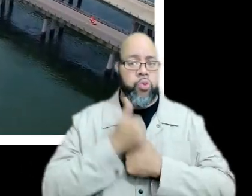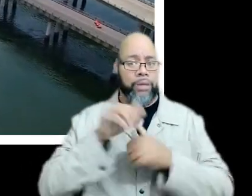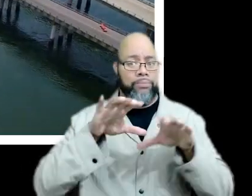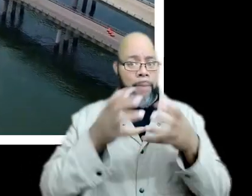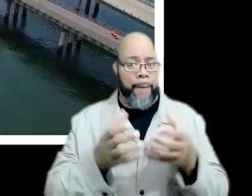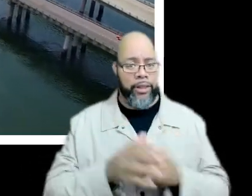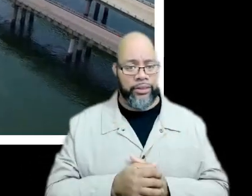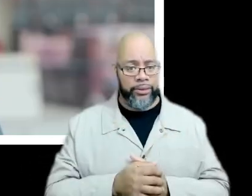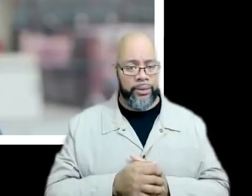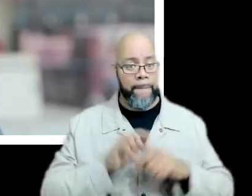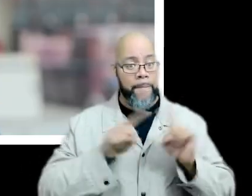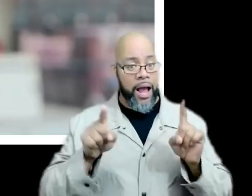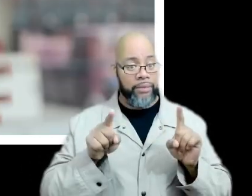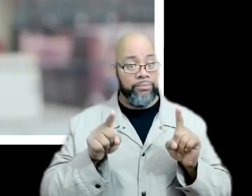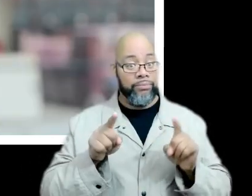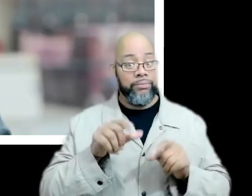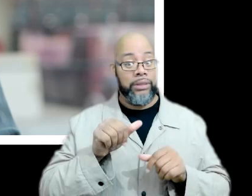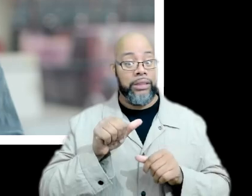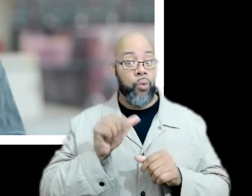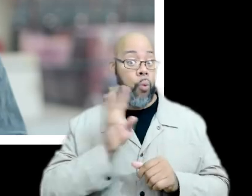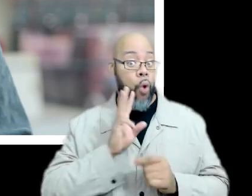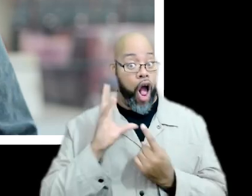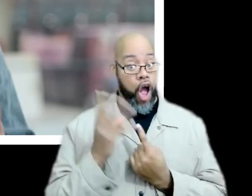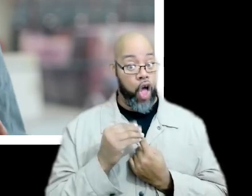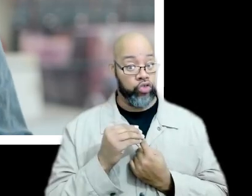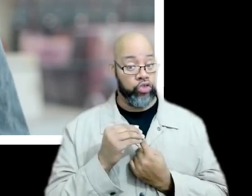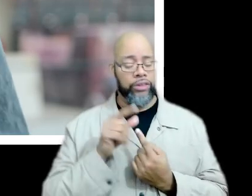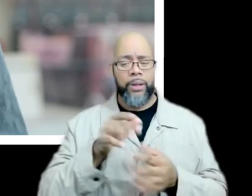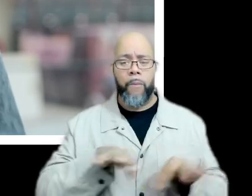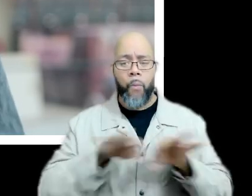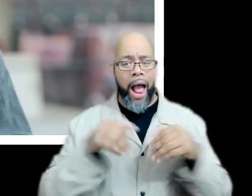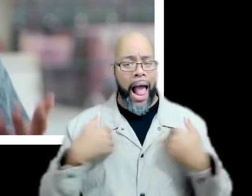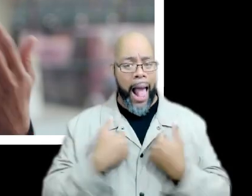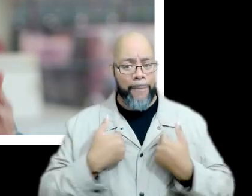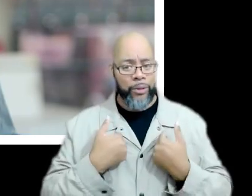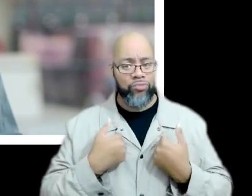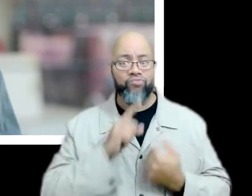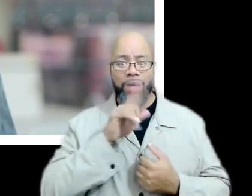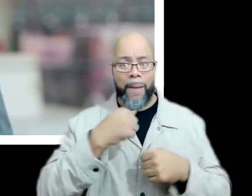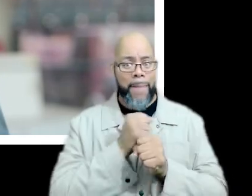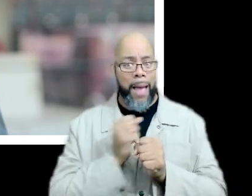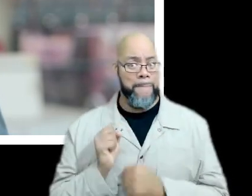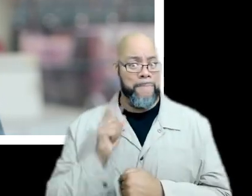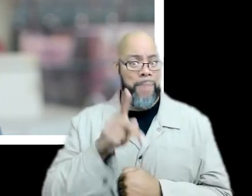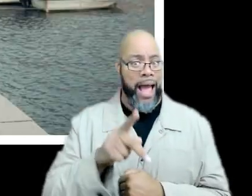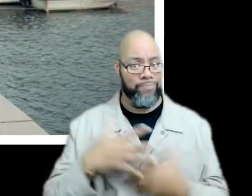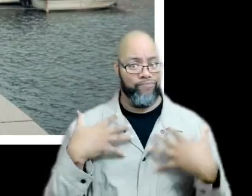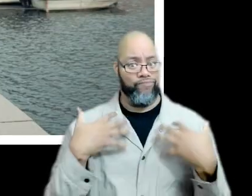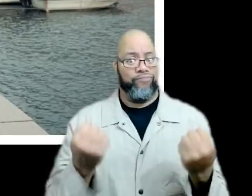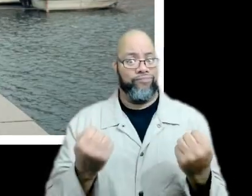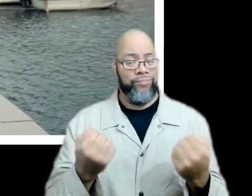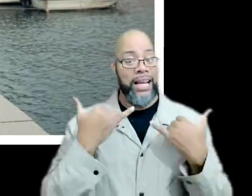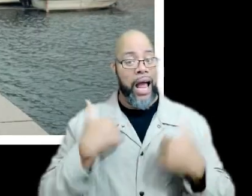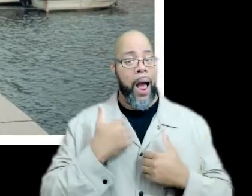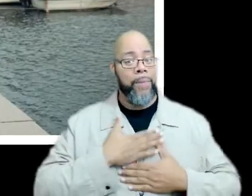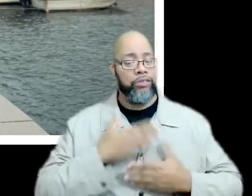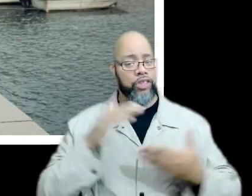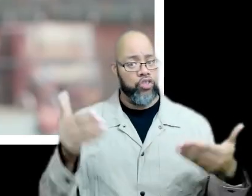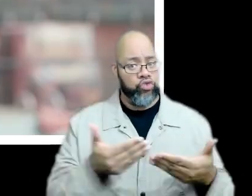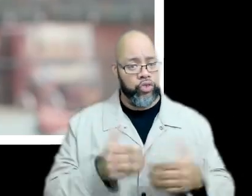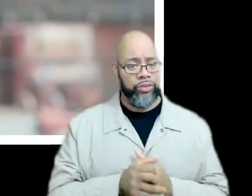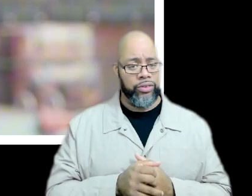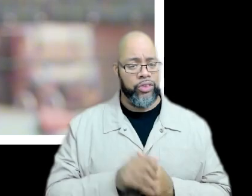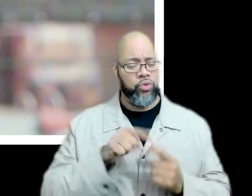these populations. But thanks to aquaculture, these important animals are actually making a comeback. And now I have the pleasure